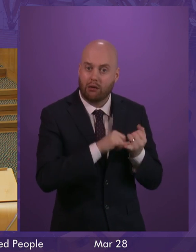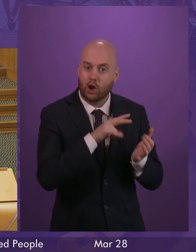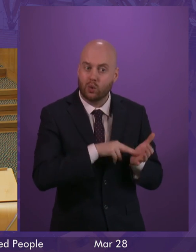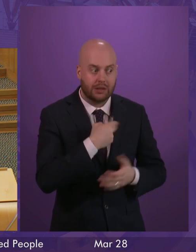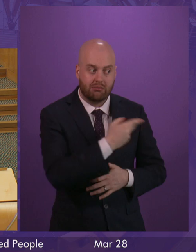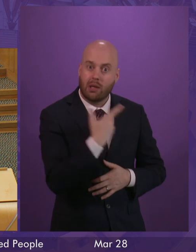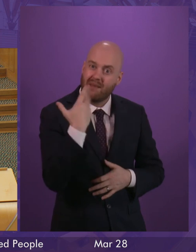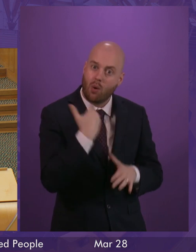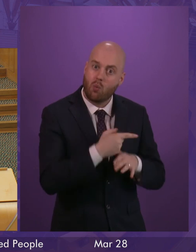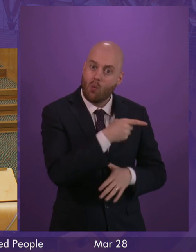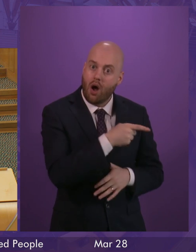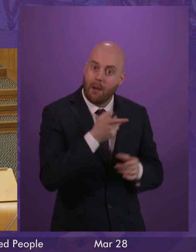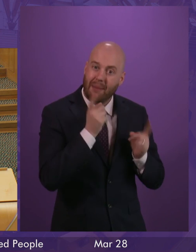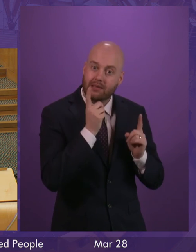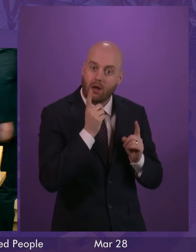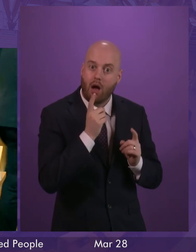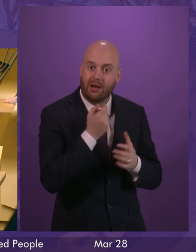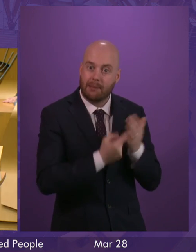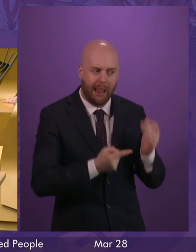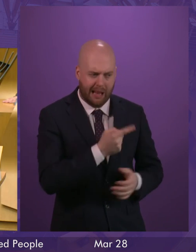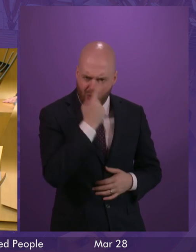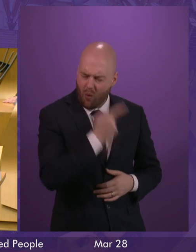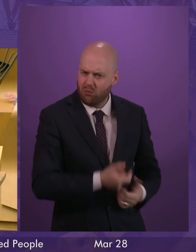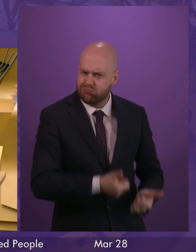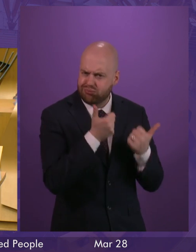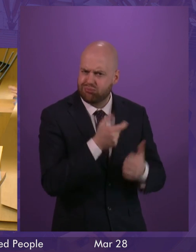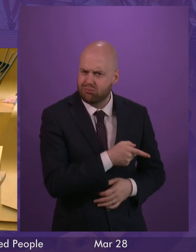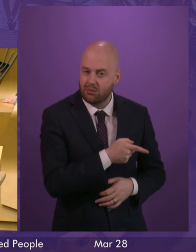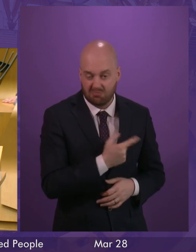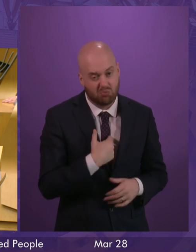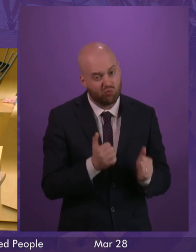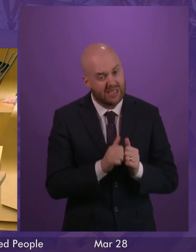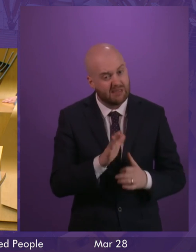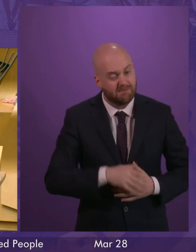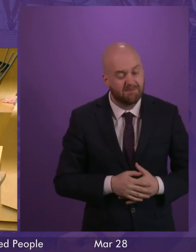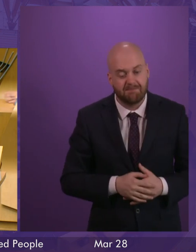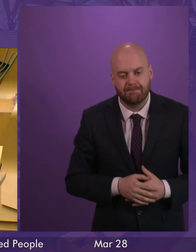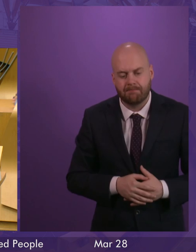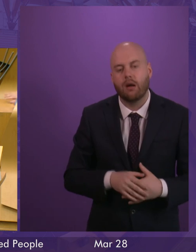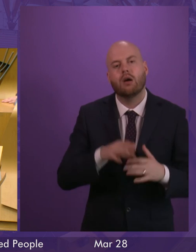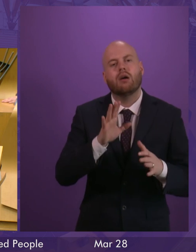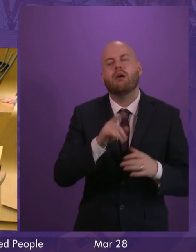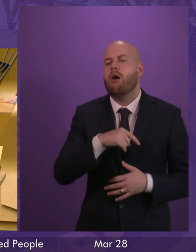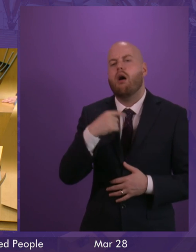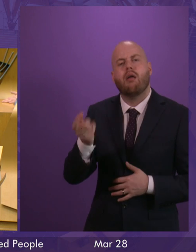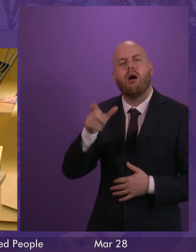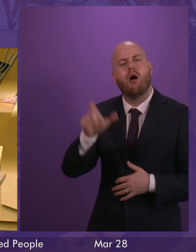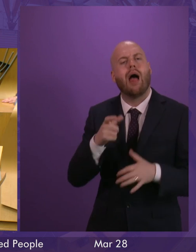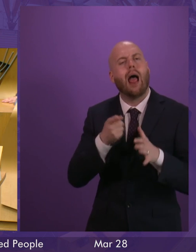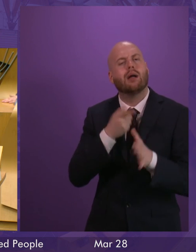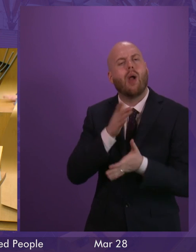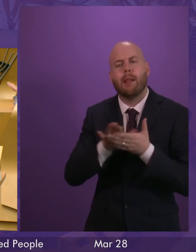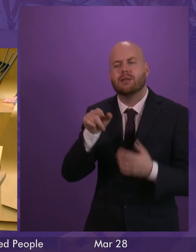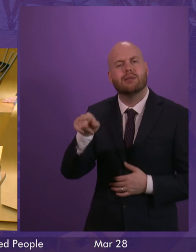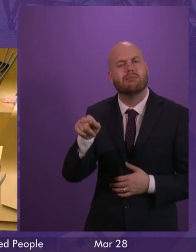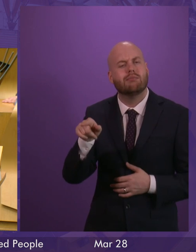effective in her role. Alec Cole Hamilton raised a number of points about the need to consider